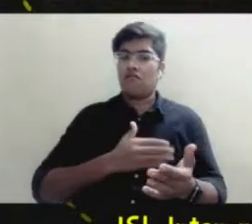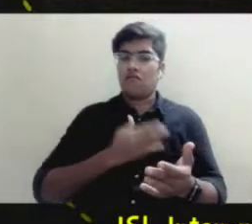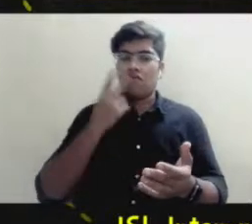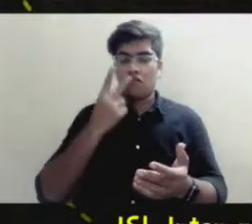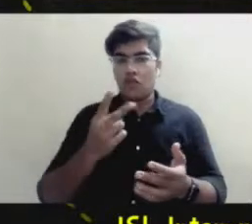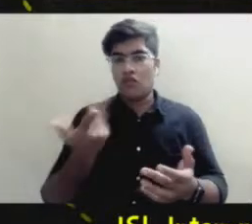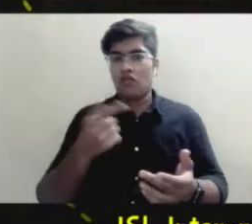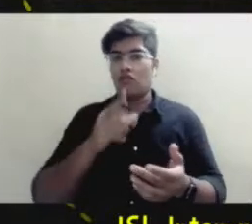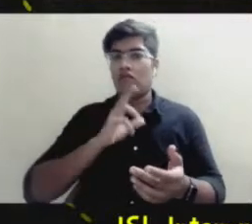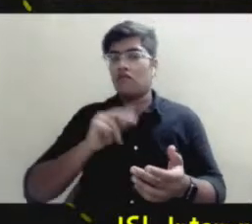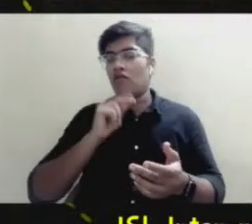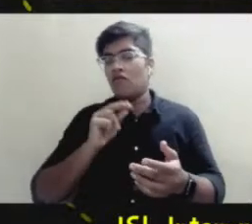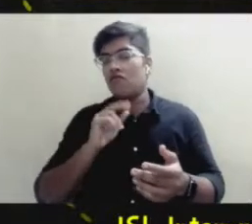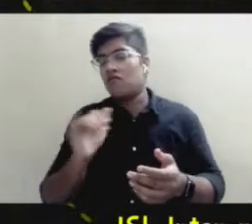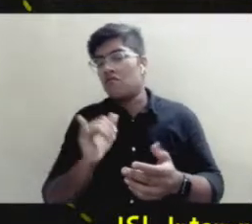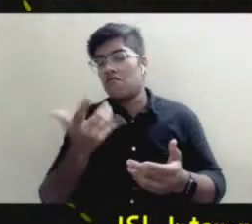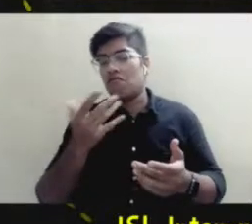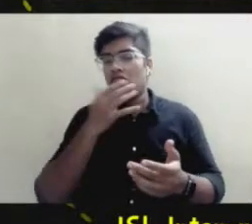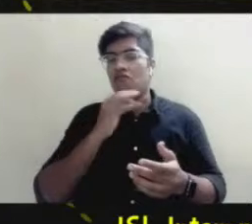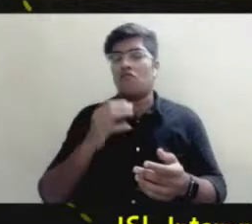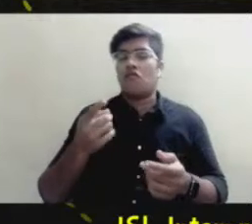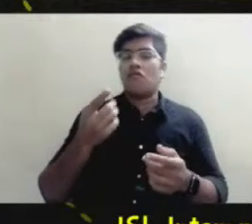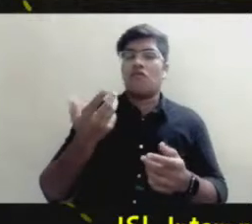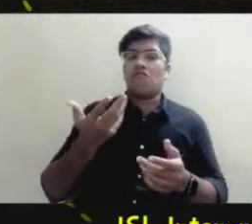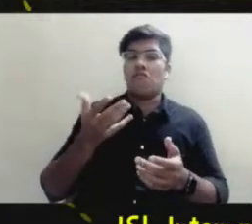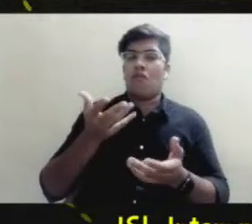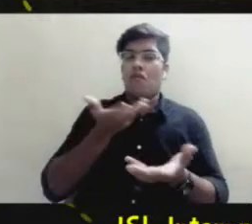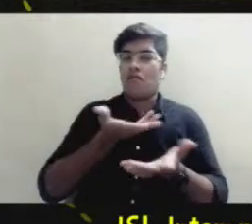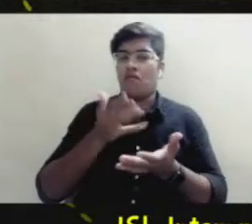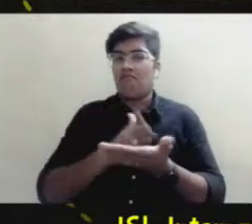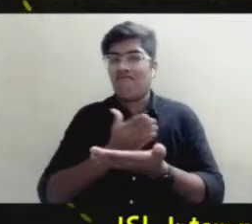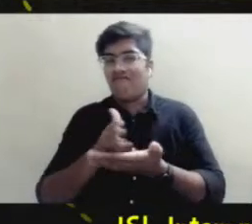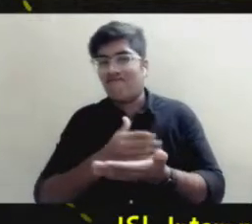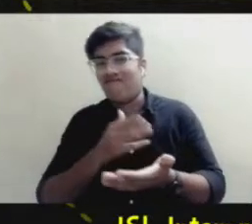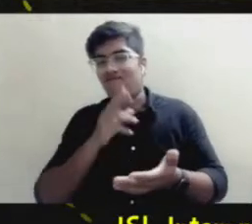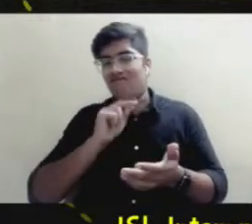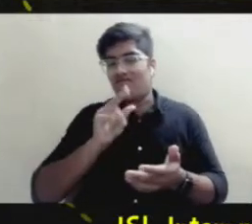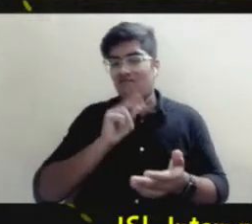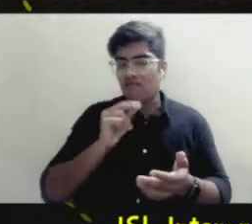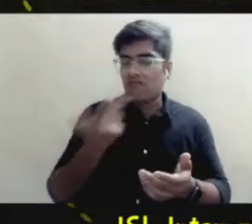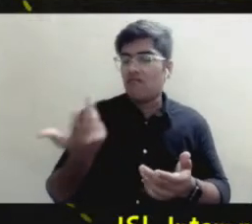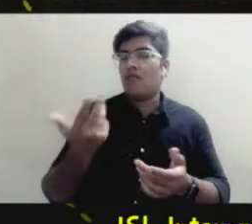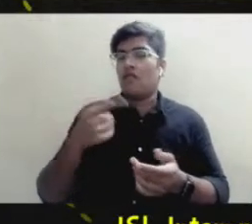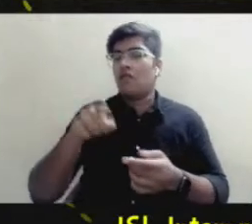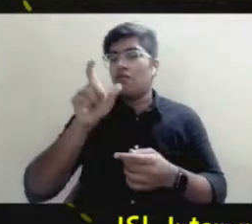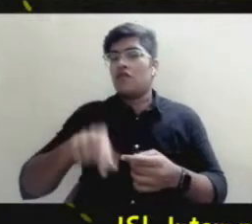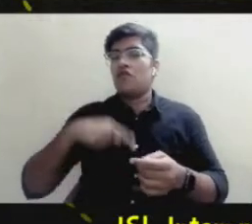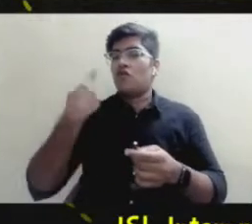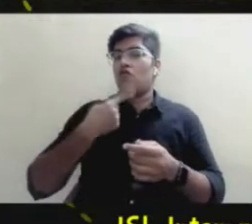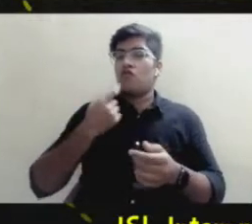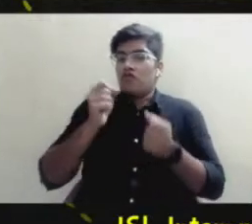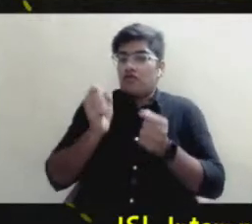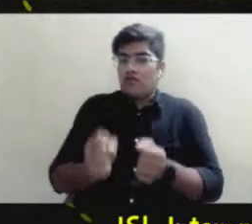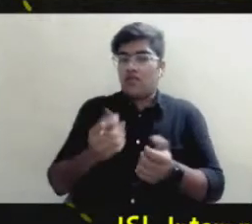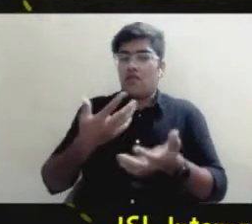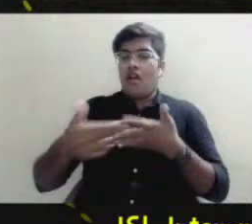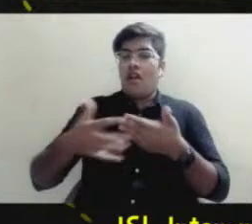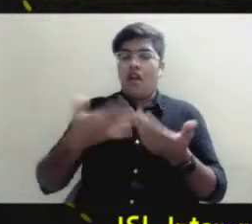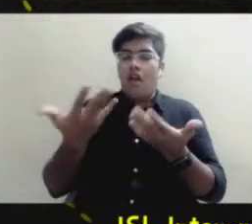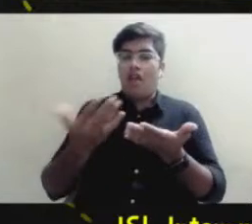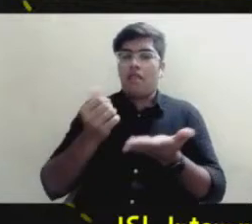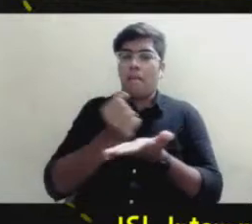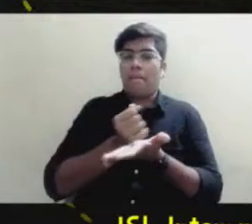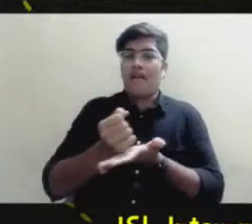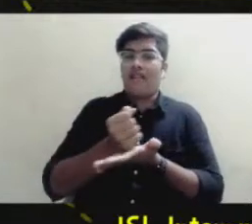flirtatious, romantic, almost seductive it is. Because here's the protagonist sitting with mehendi on her hands,